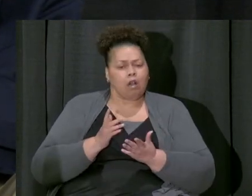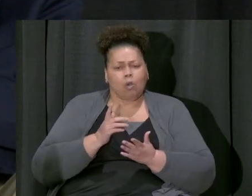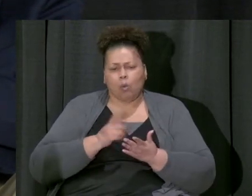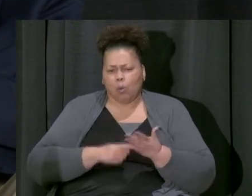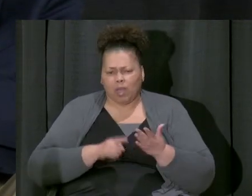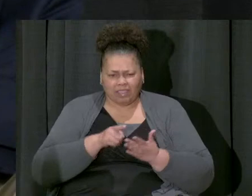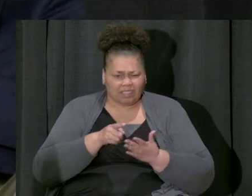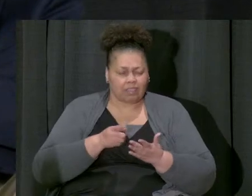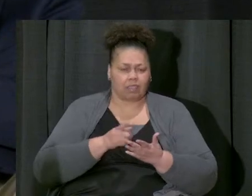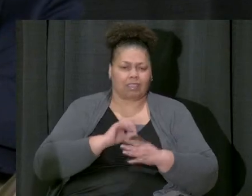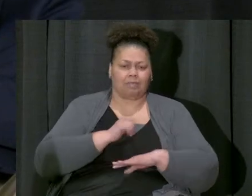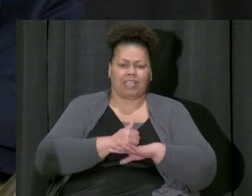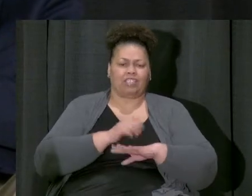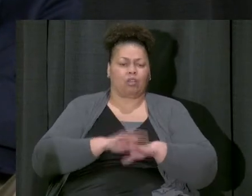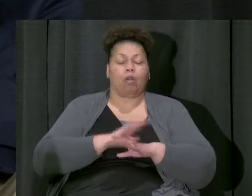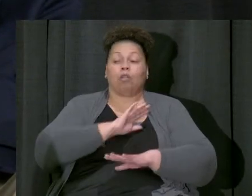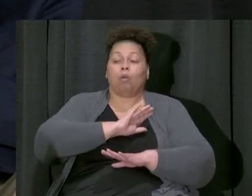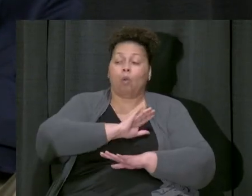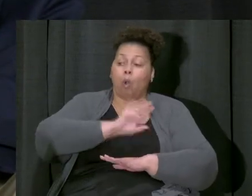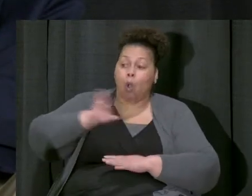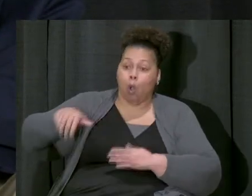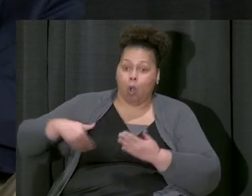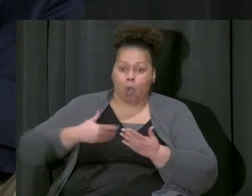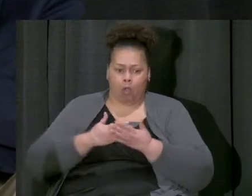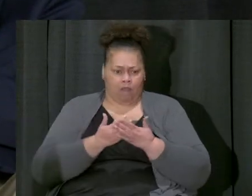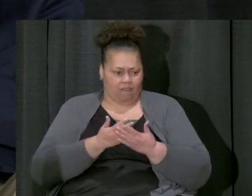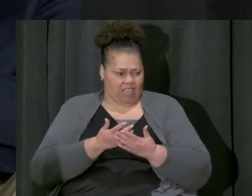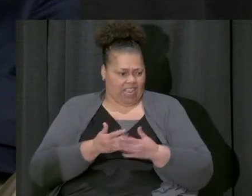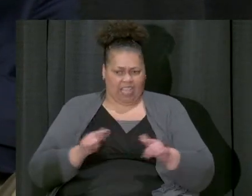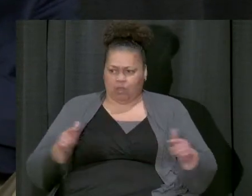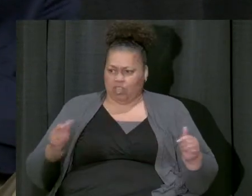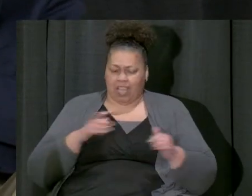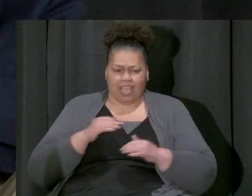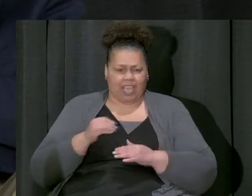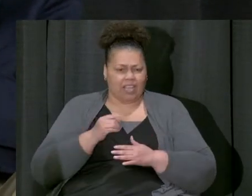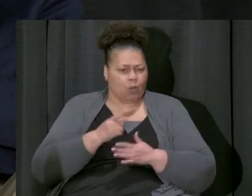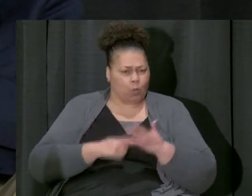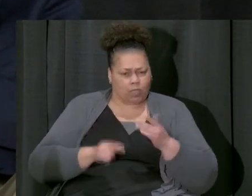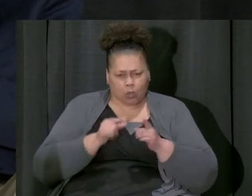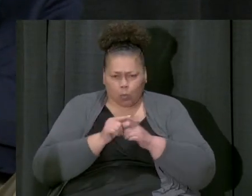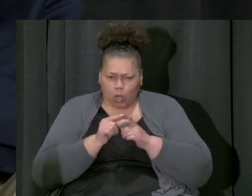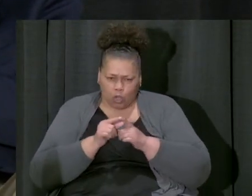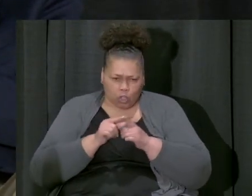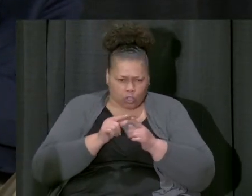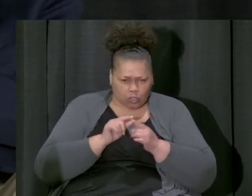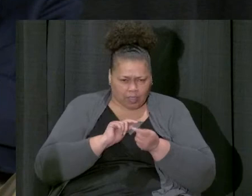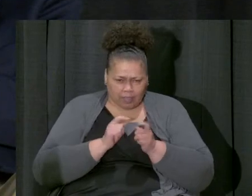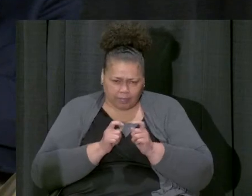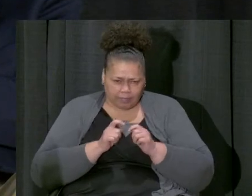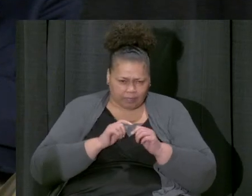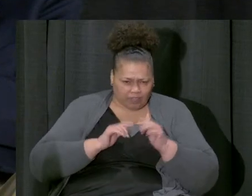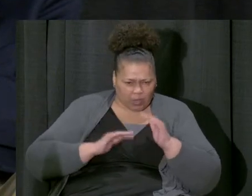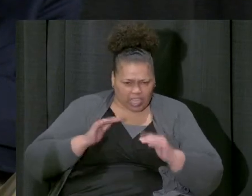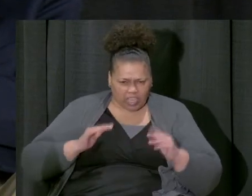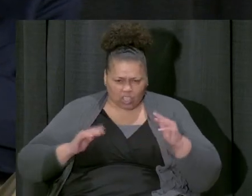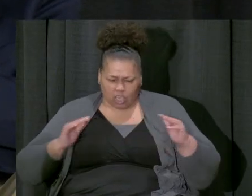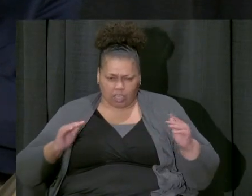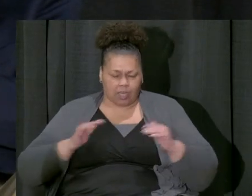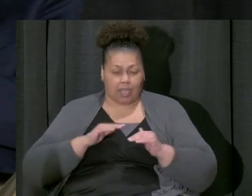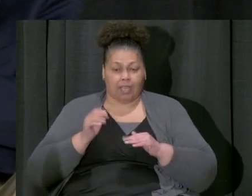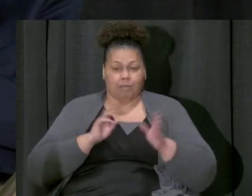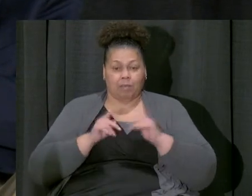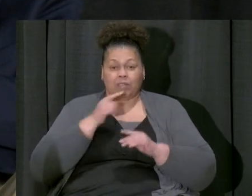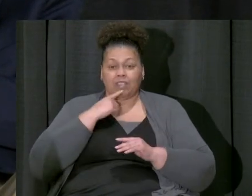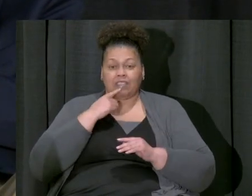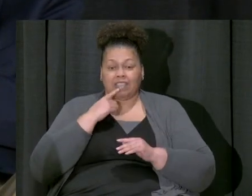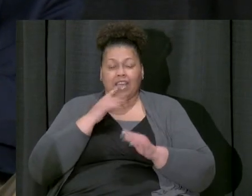at all of language and predicting, you know, what would words follow which and things like this. And then people try and ask